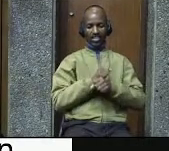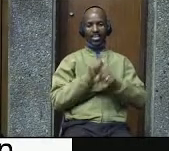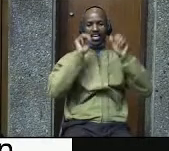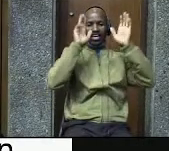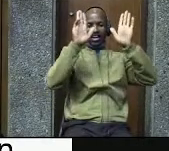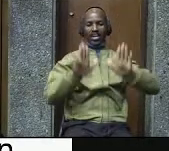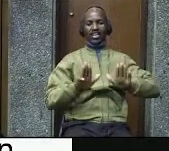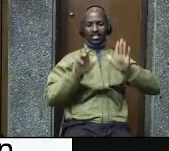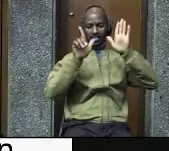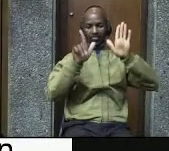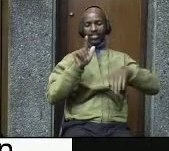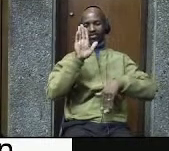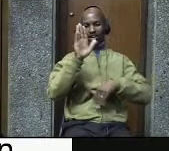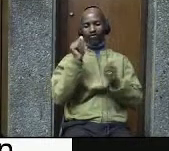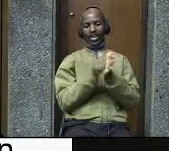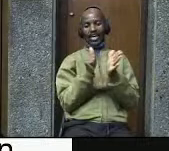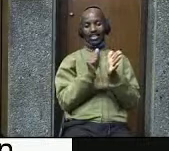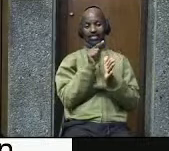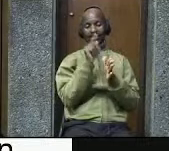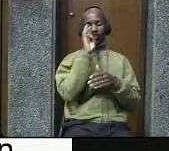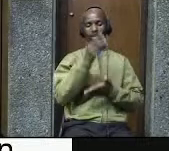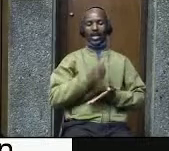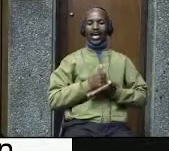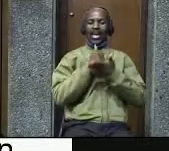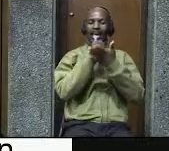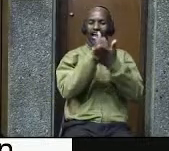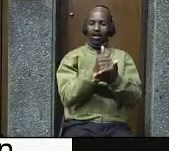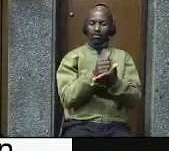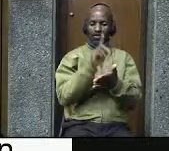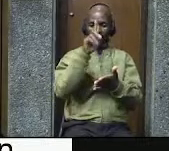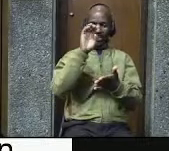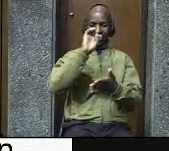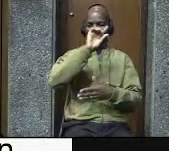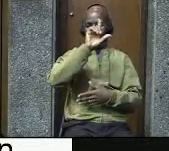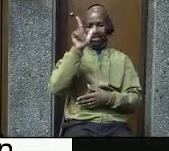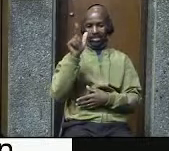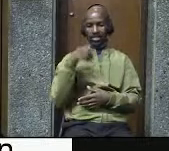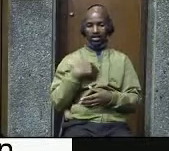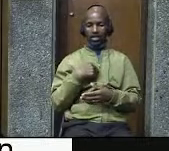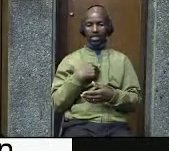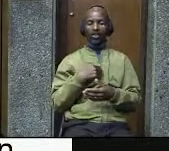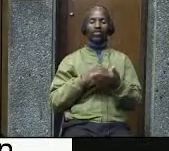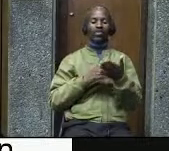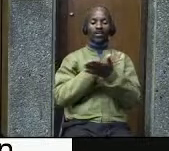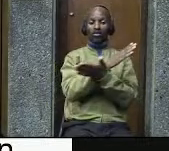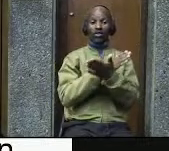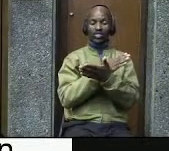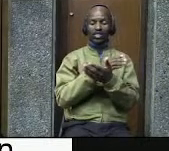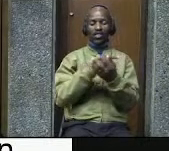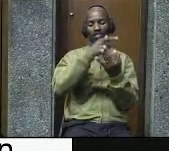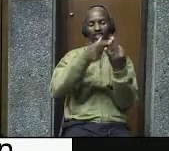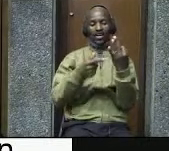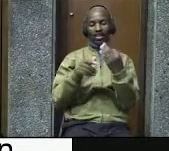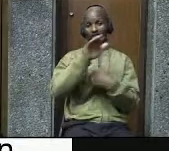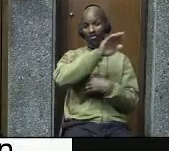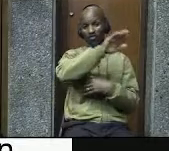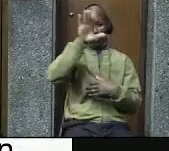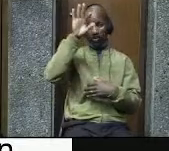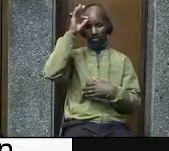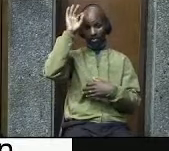1975 Act. This would assist a great deal so that across the three spheres of government, we